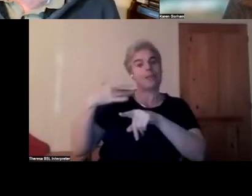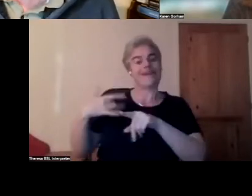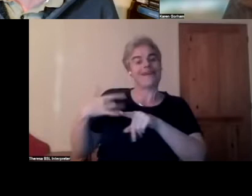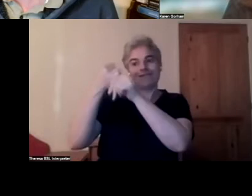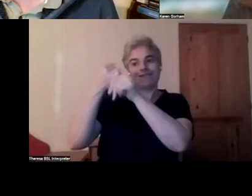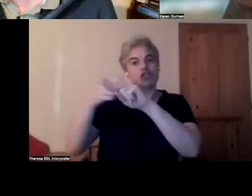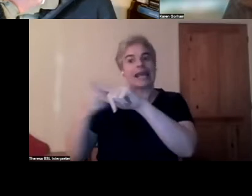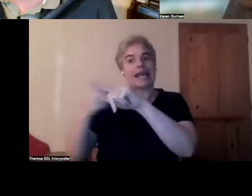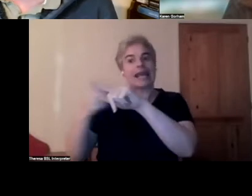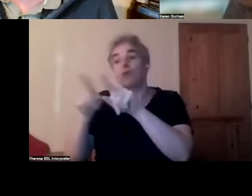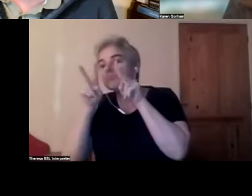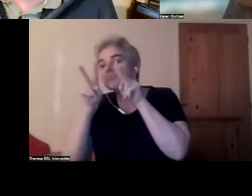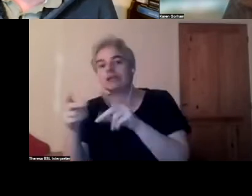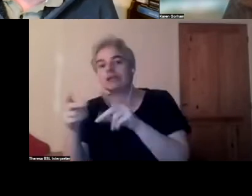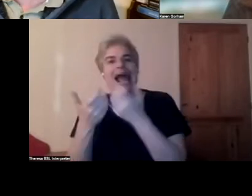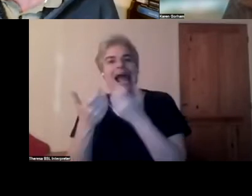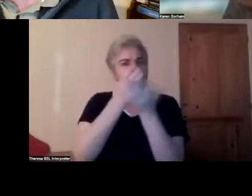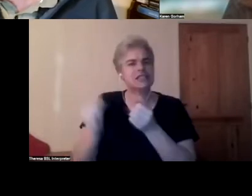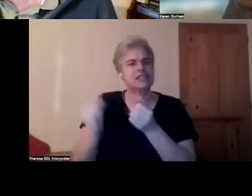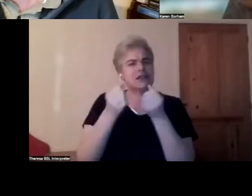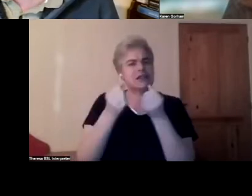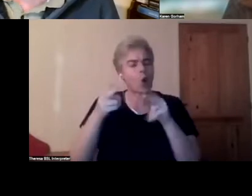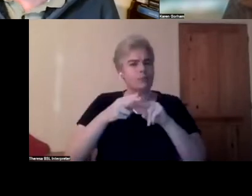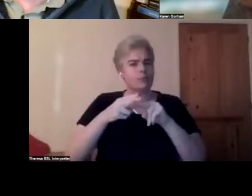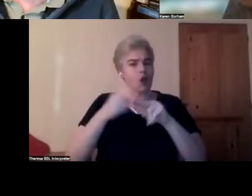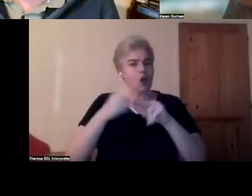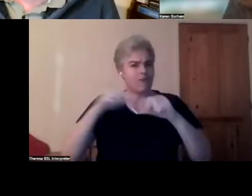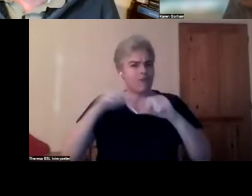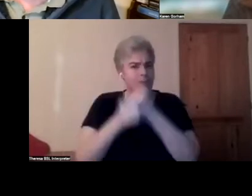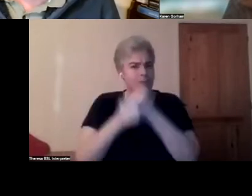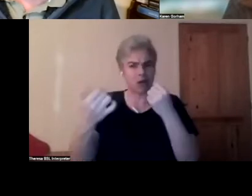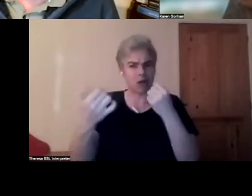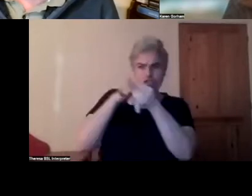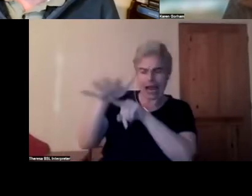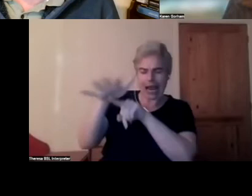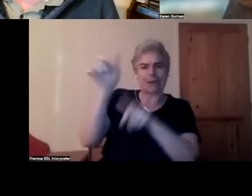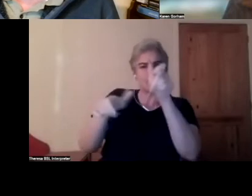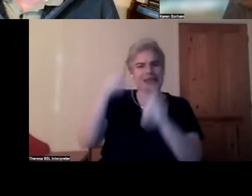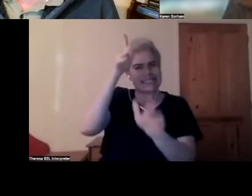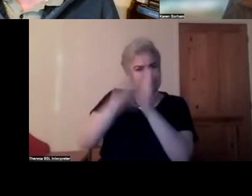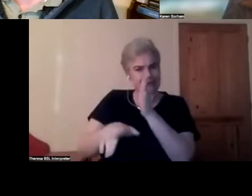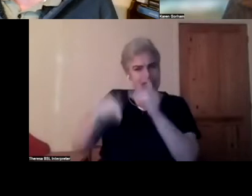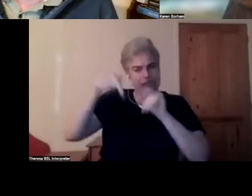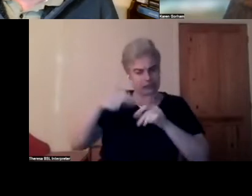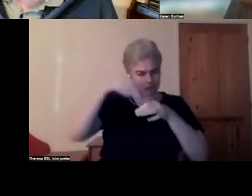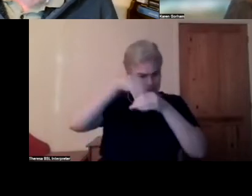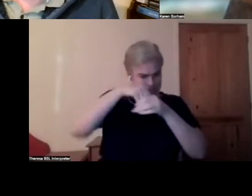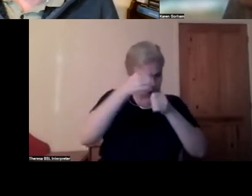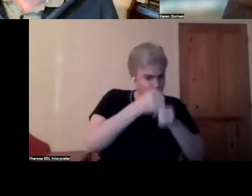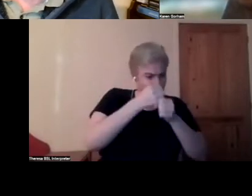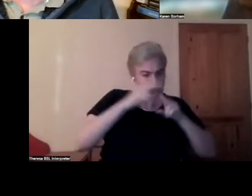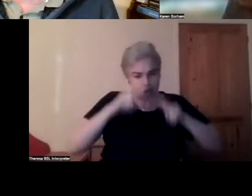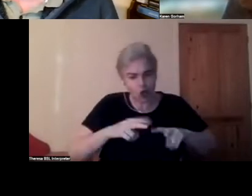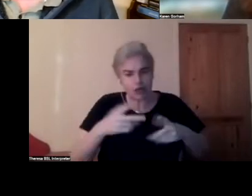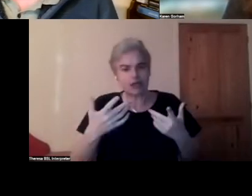at the ways in which these forms of power shape people's experience in and around the church, to look at some of the accounts